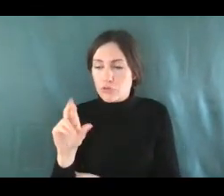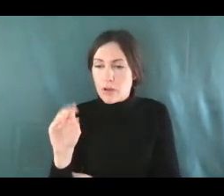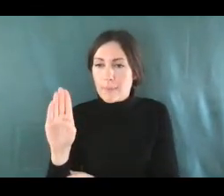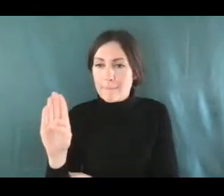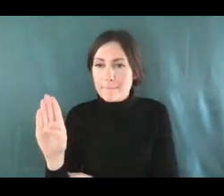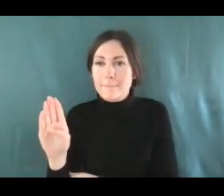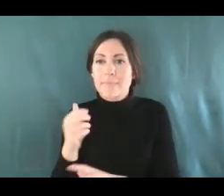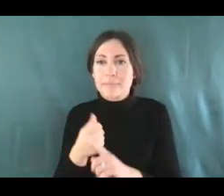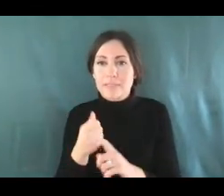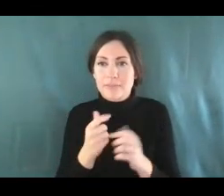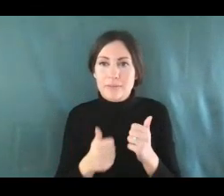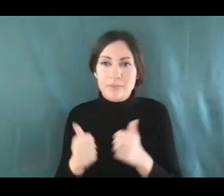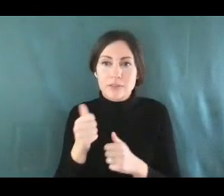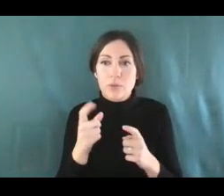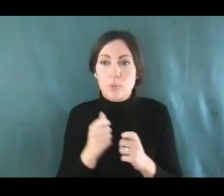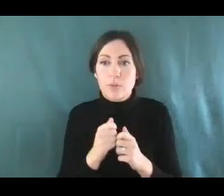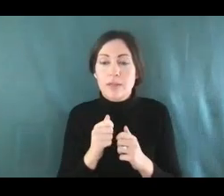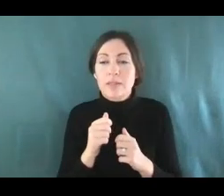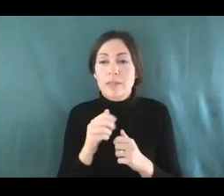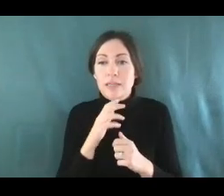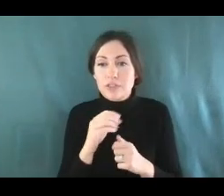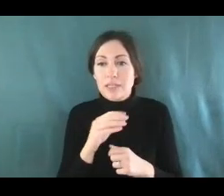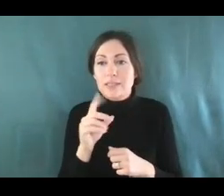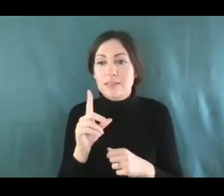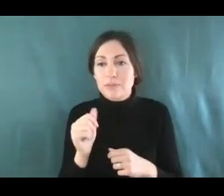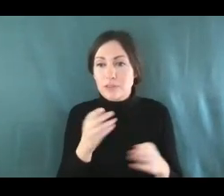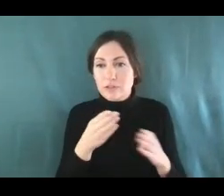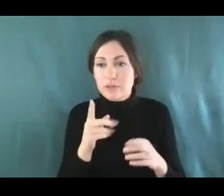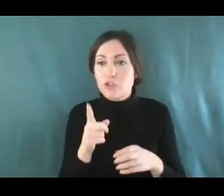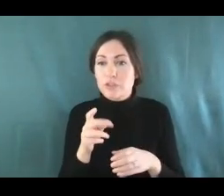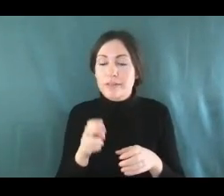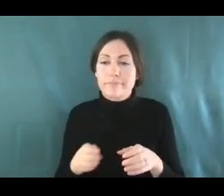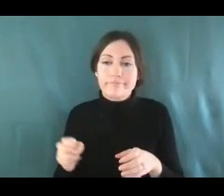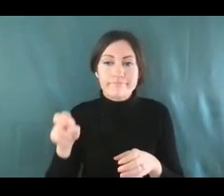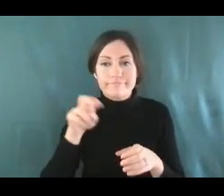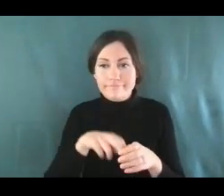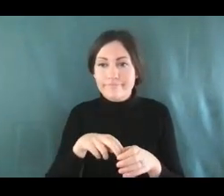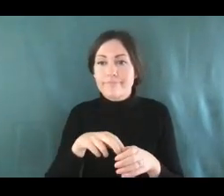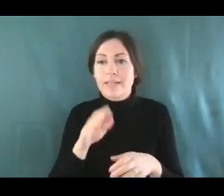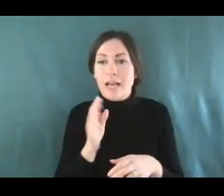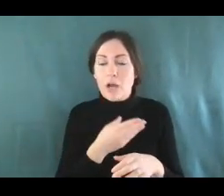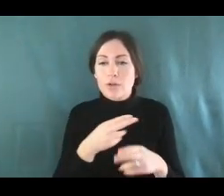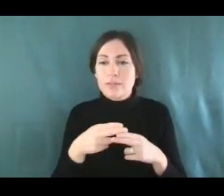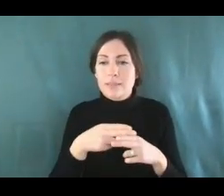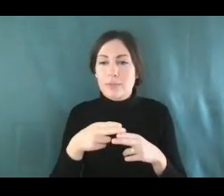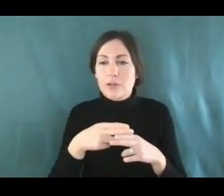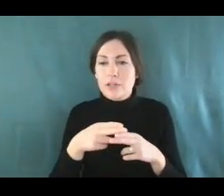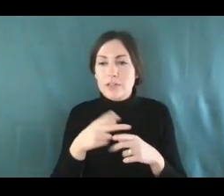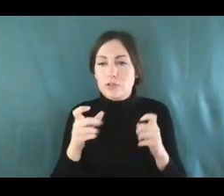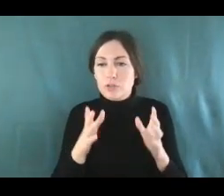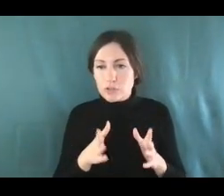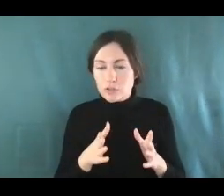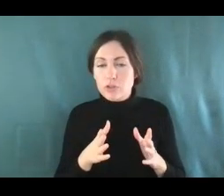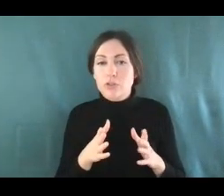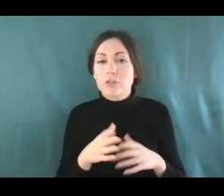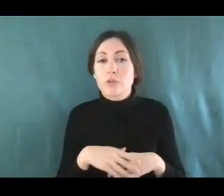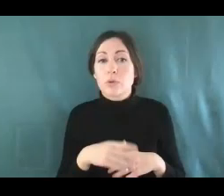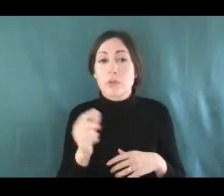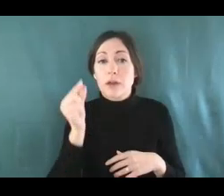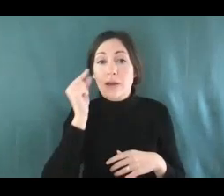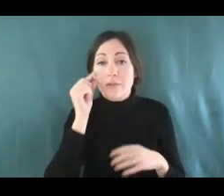Aging and Disability Services, she has stepped in as our interim director. And so the governor's